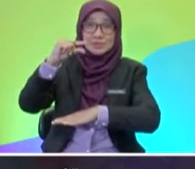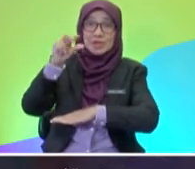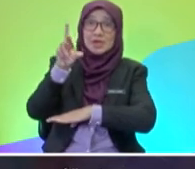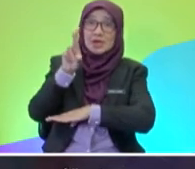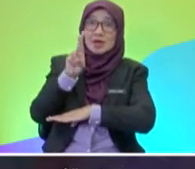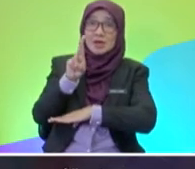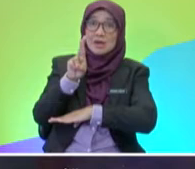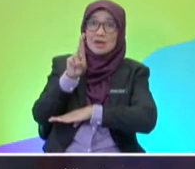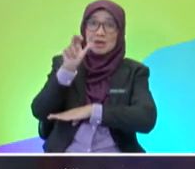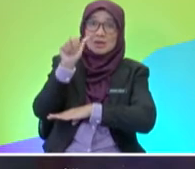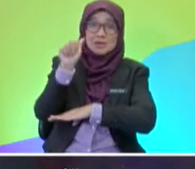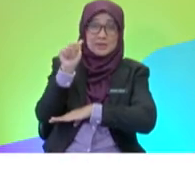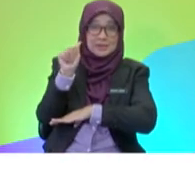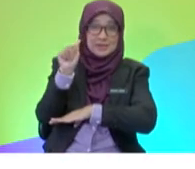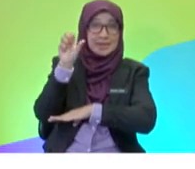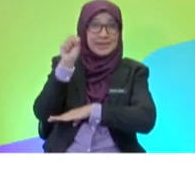G-R-A-S-S.